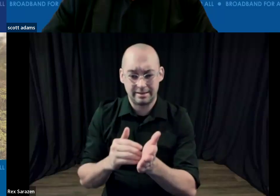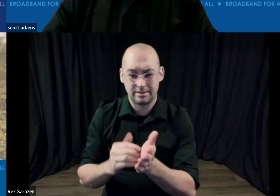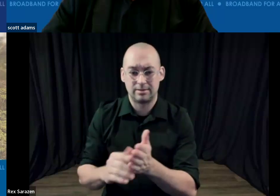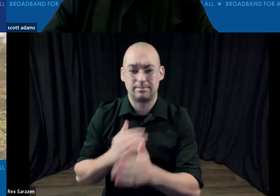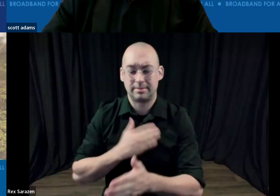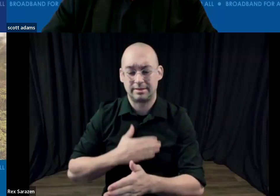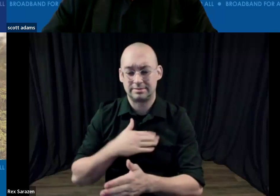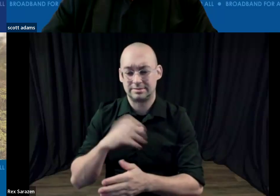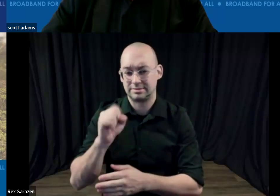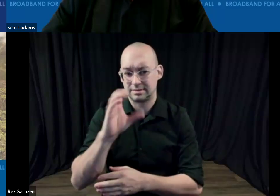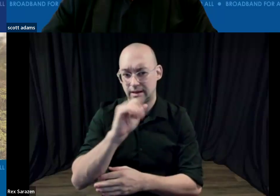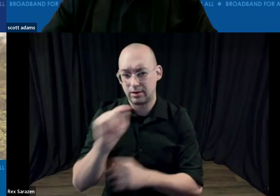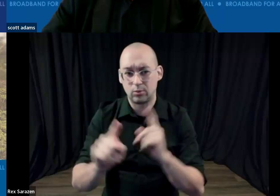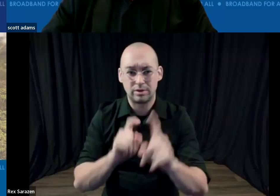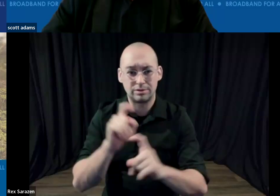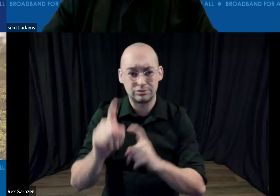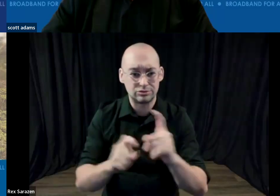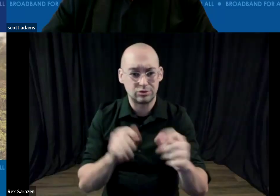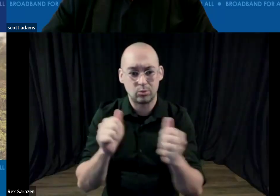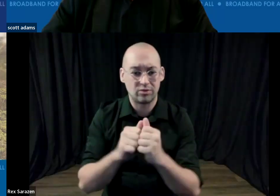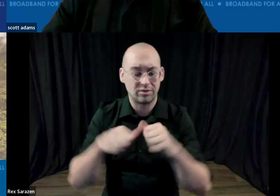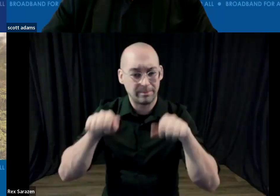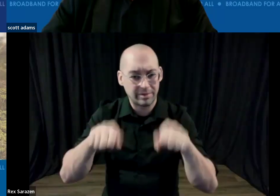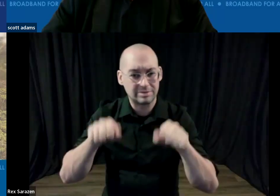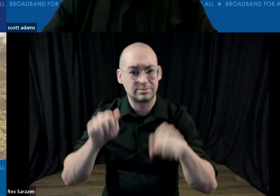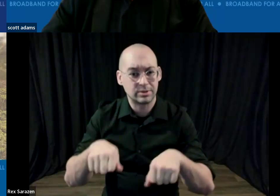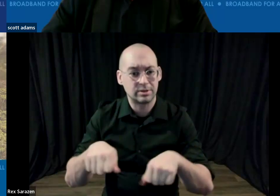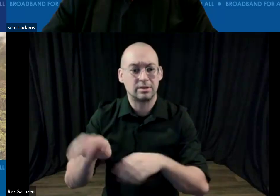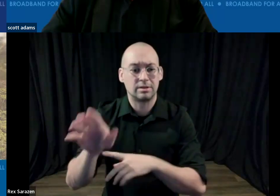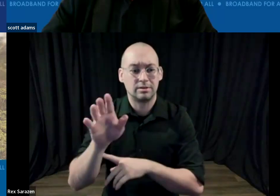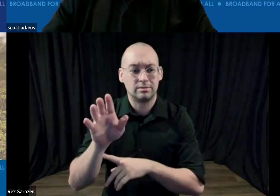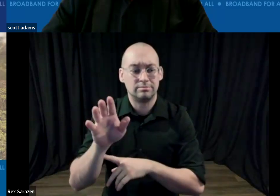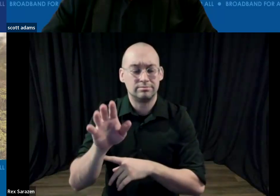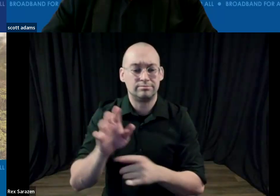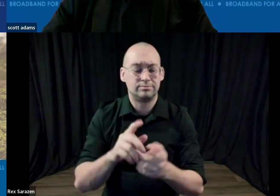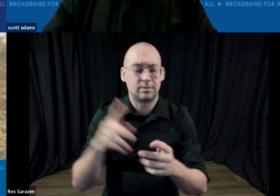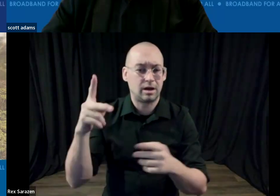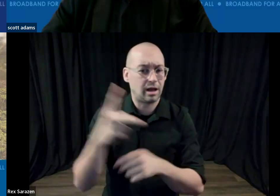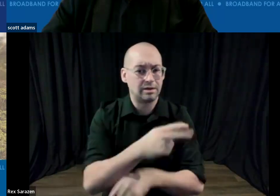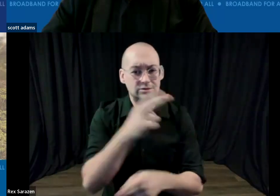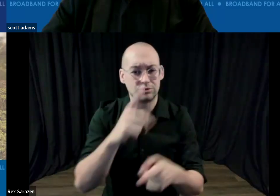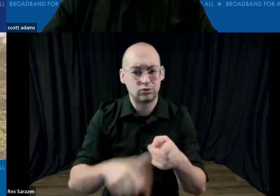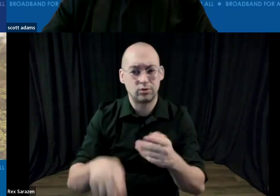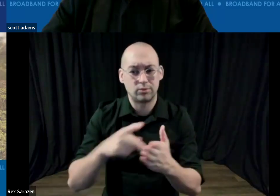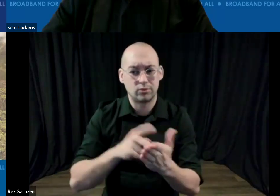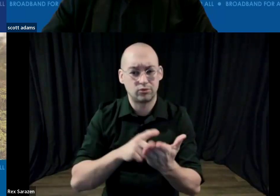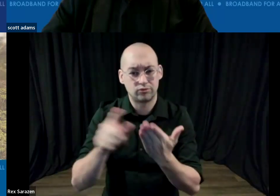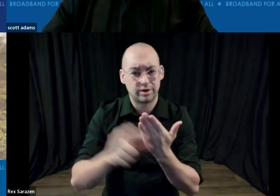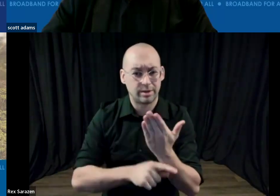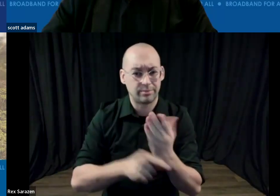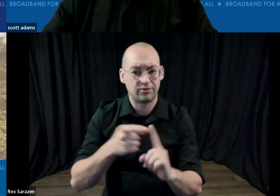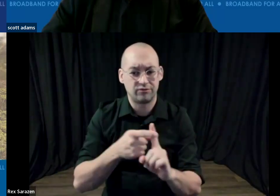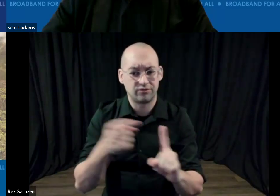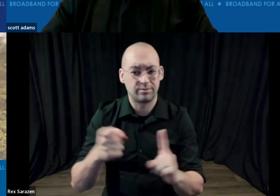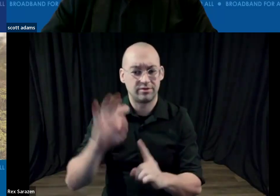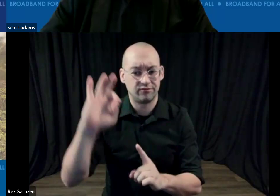regarding sort of the potential cuts to programming. from the federal administration?